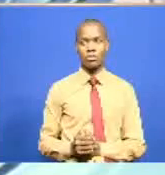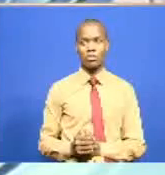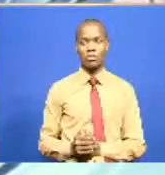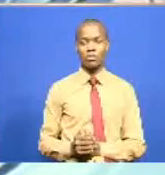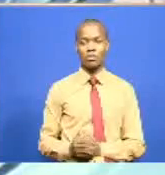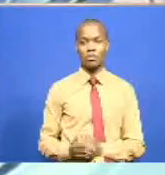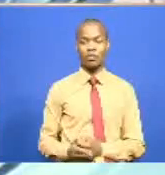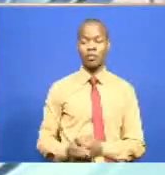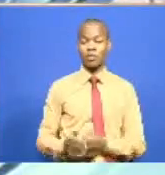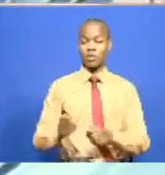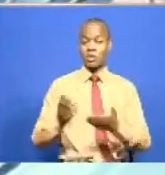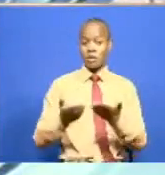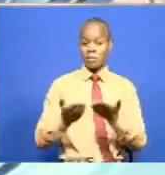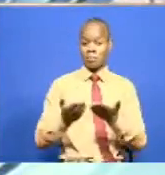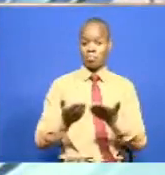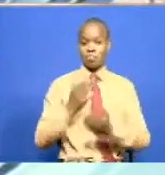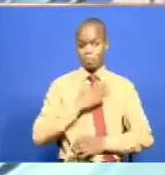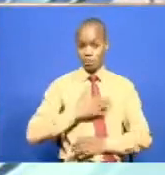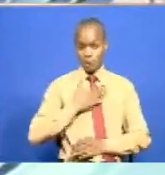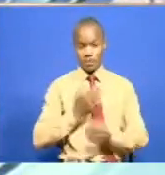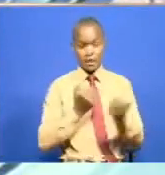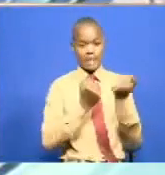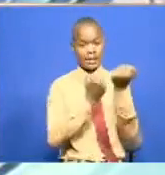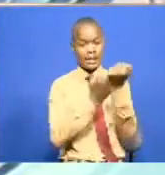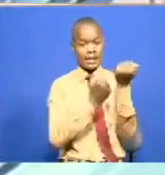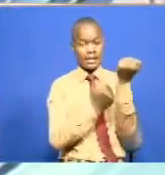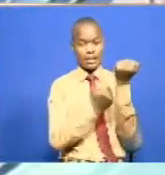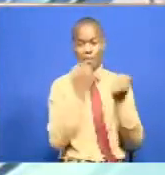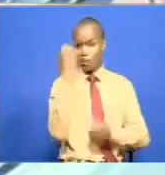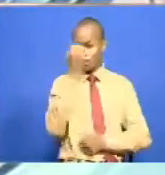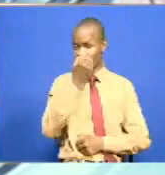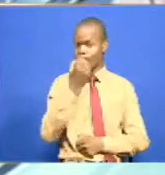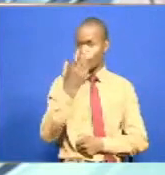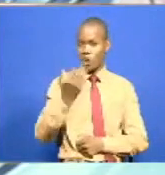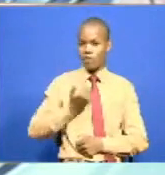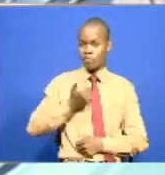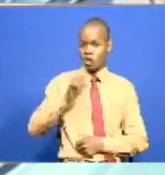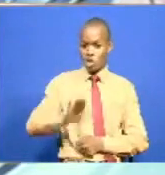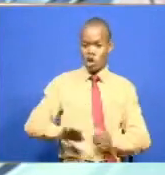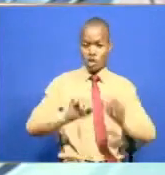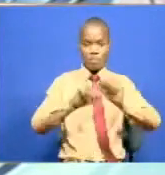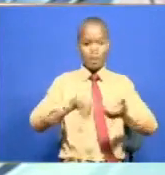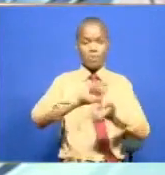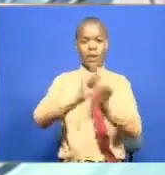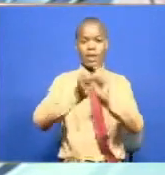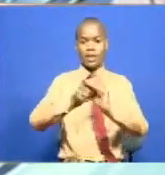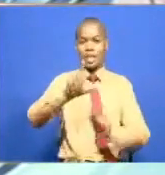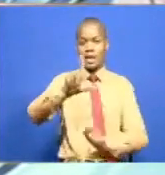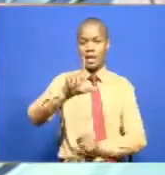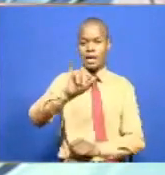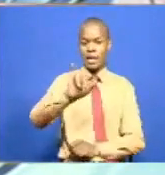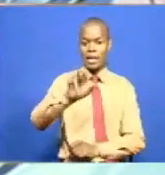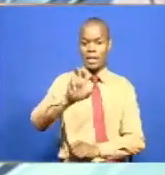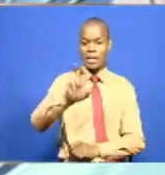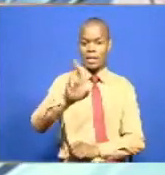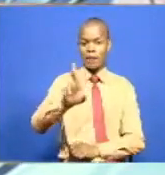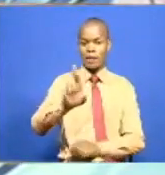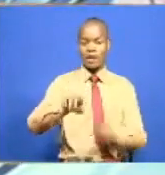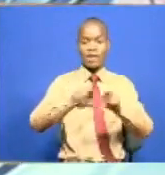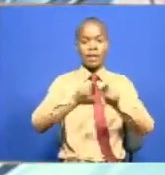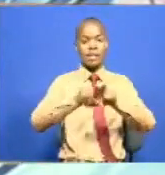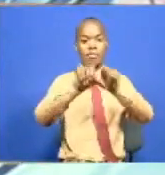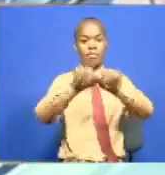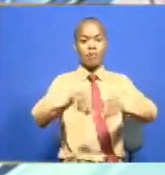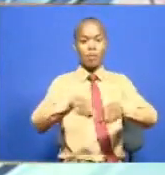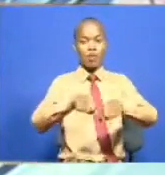And as we always do, let's support the beautiful Eliana Get the liver transplant. Of course, you can always reach out to KBC